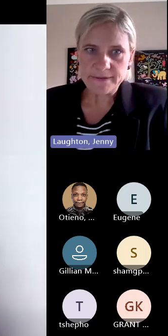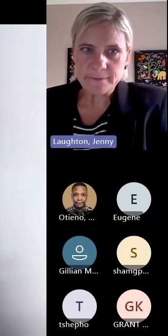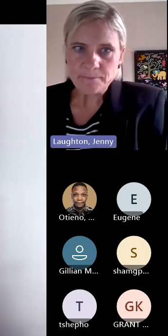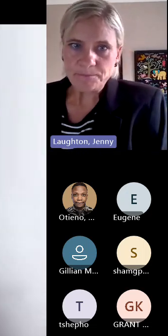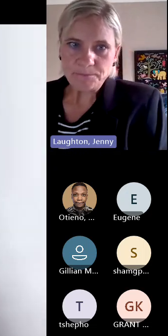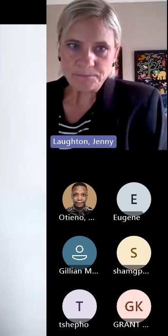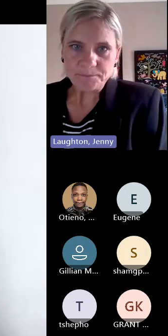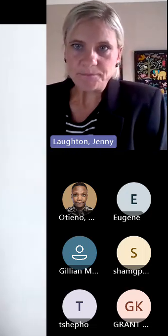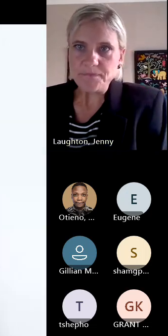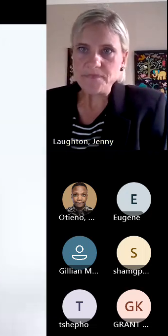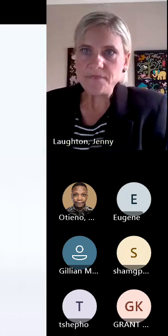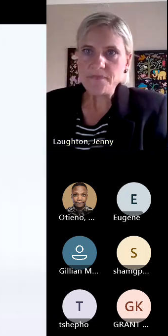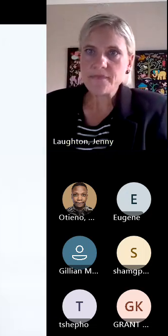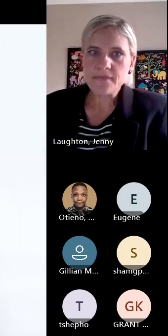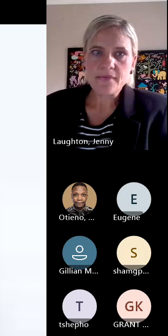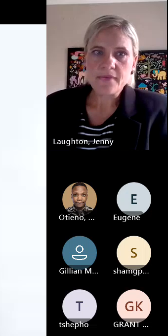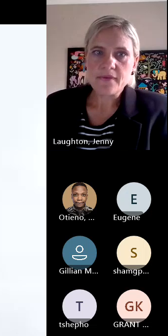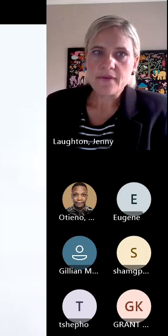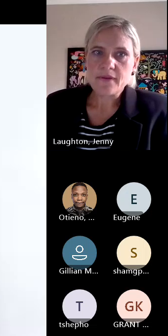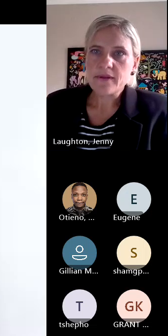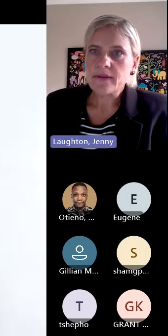as well.